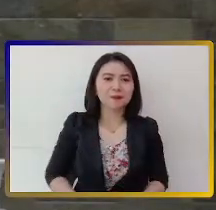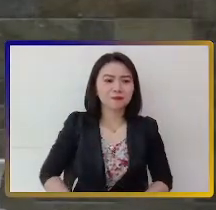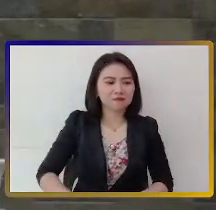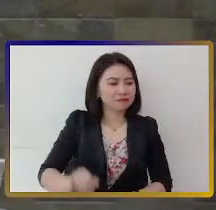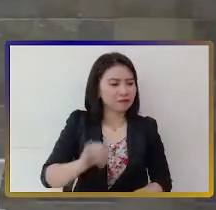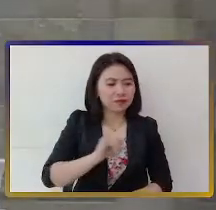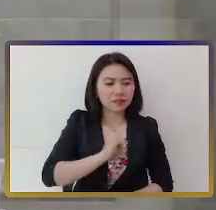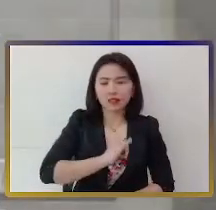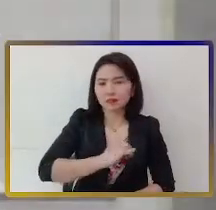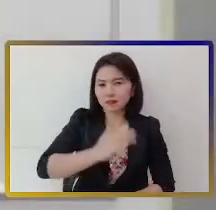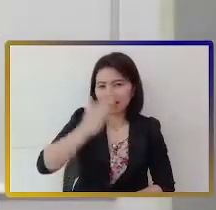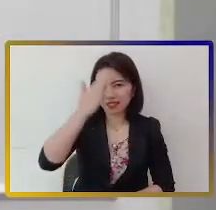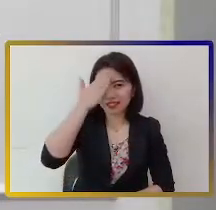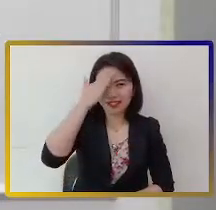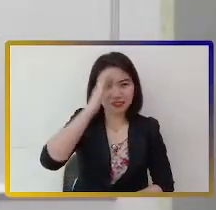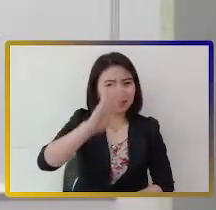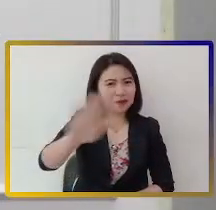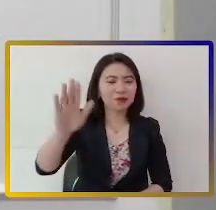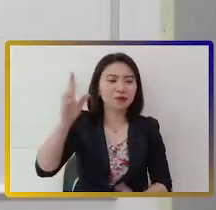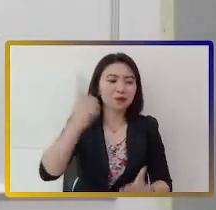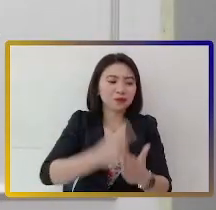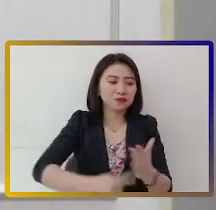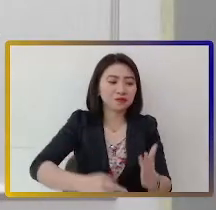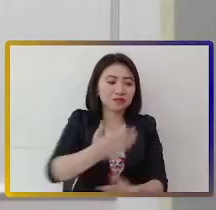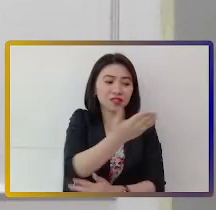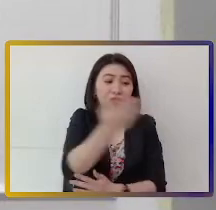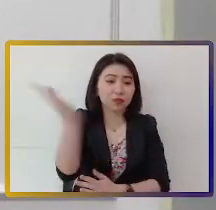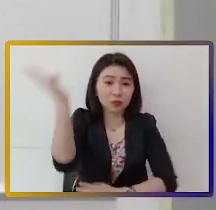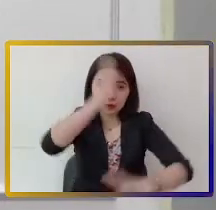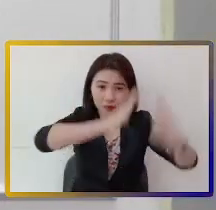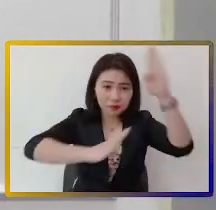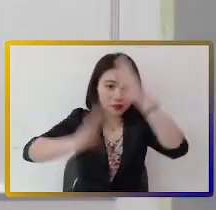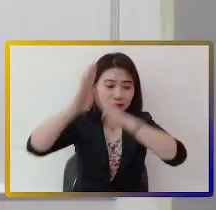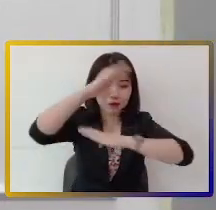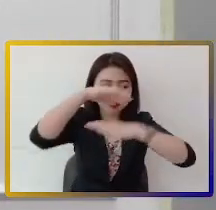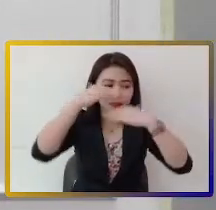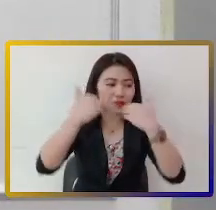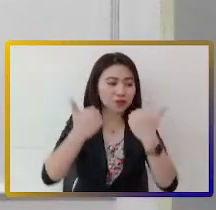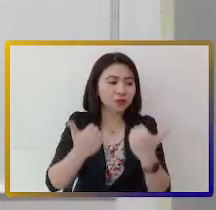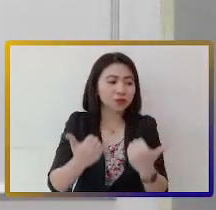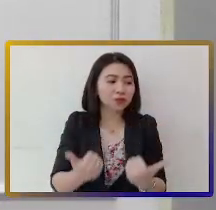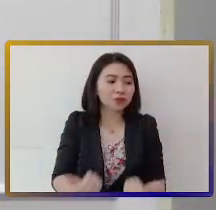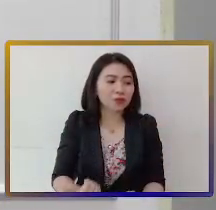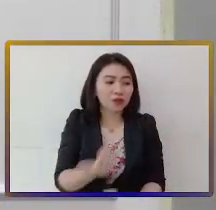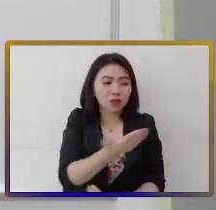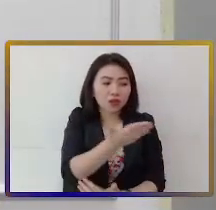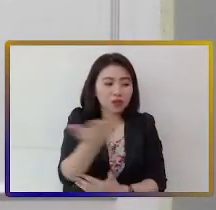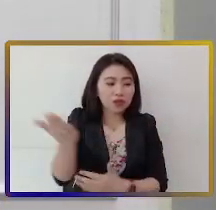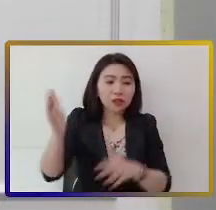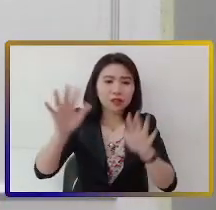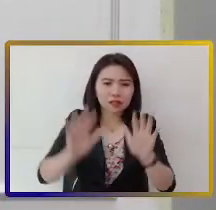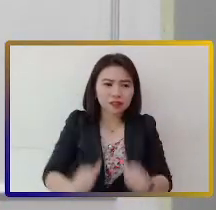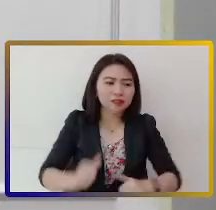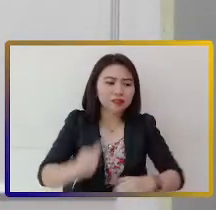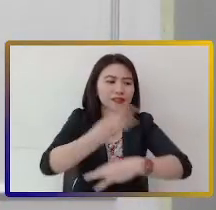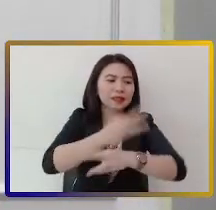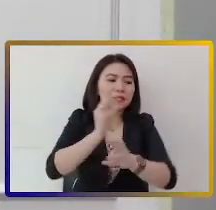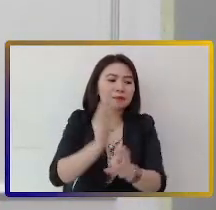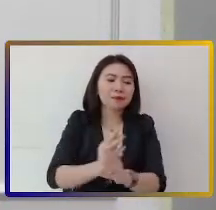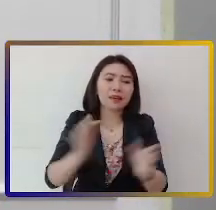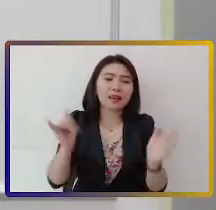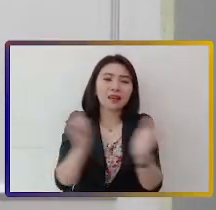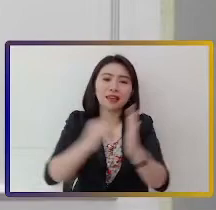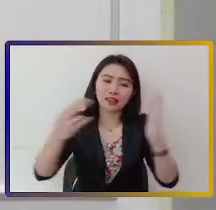soul, I may not know what you're going through, may not